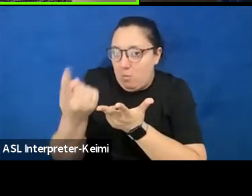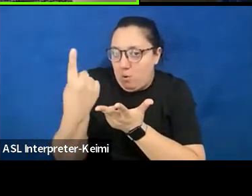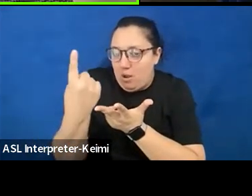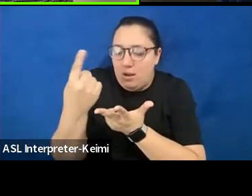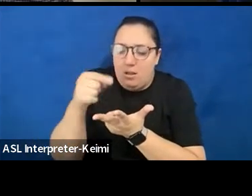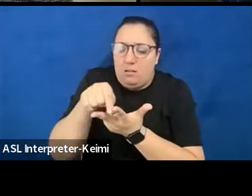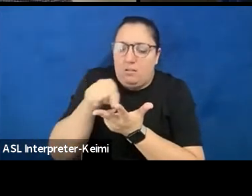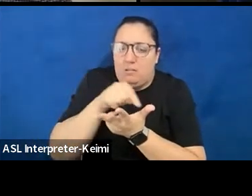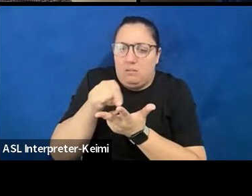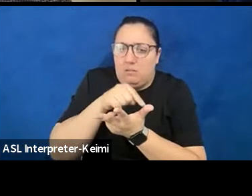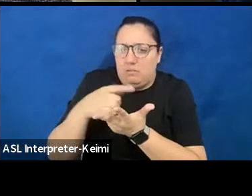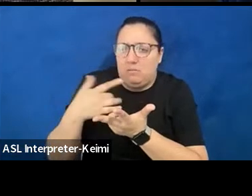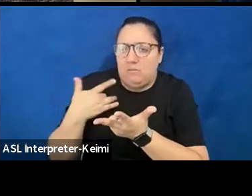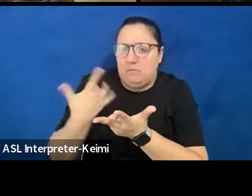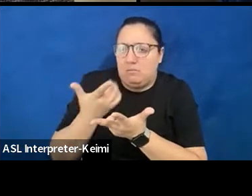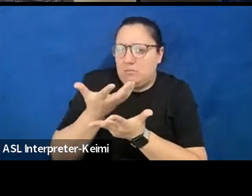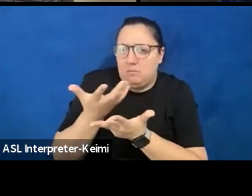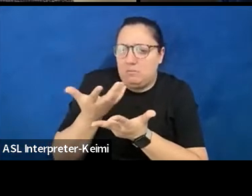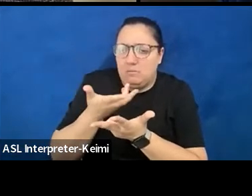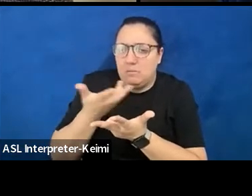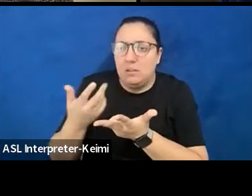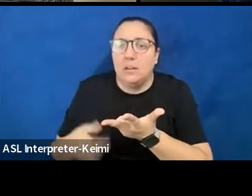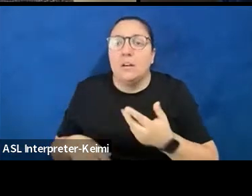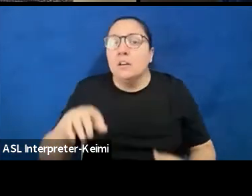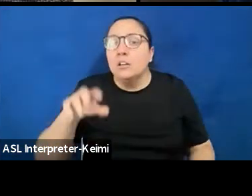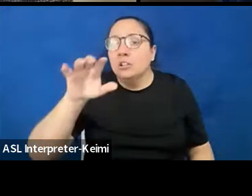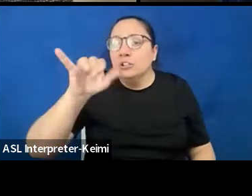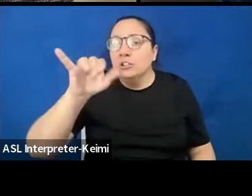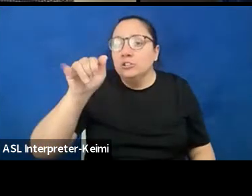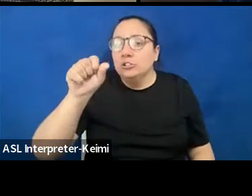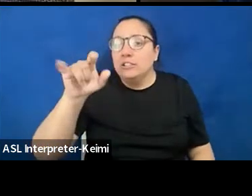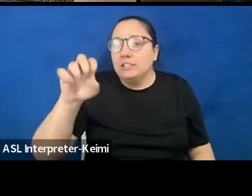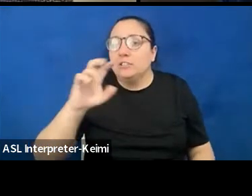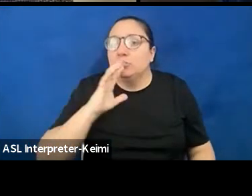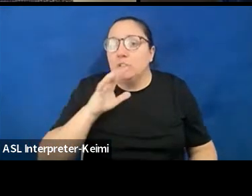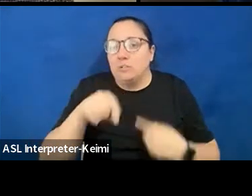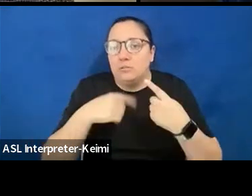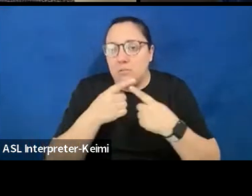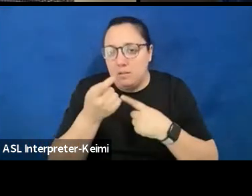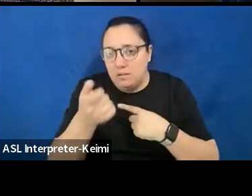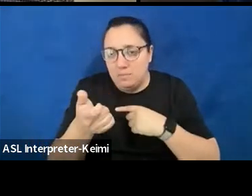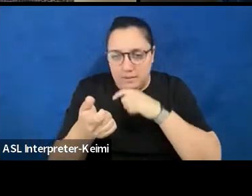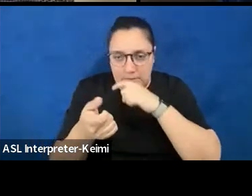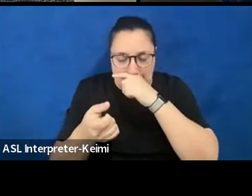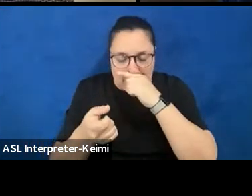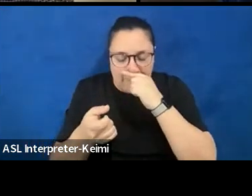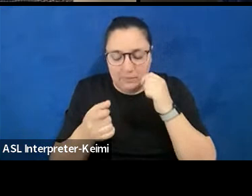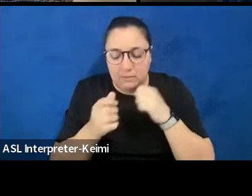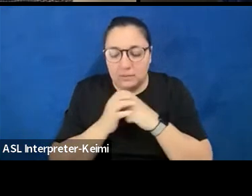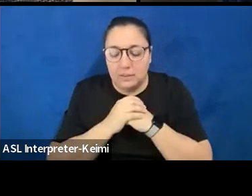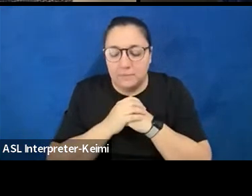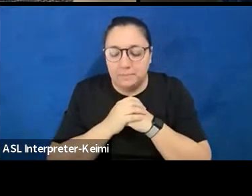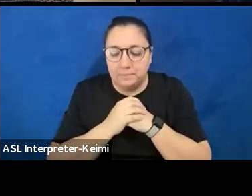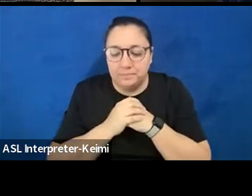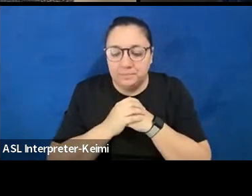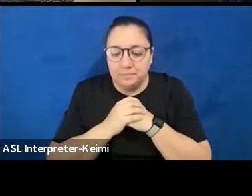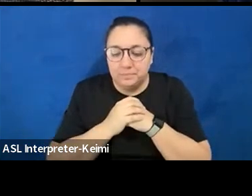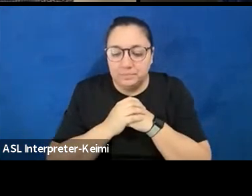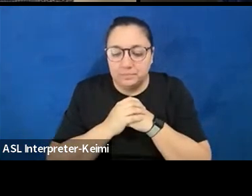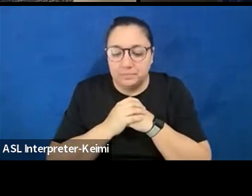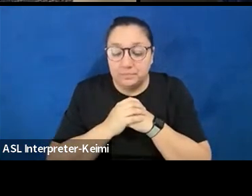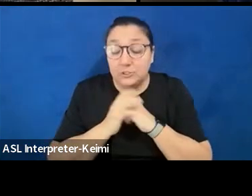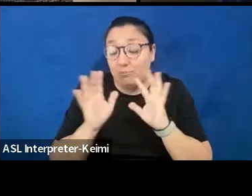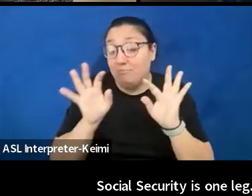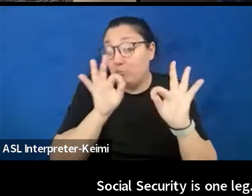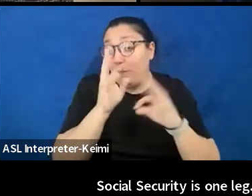together? Sure. And Jason spoke a bit to this as well when he mentioned the three-legged stool, but ideally, it